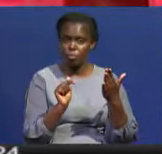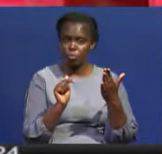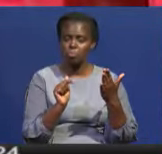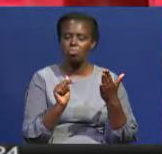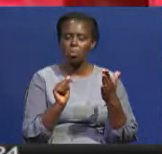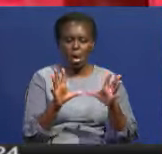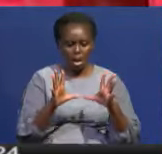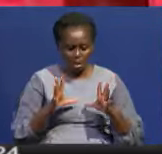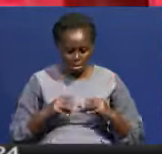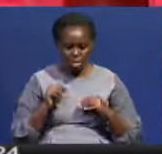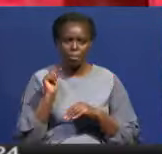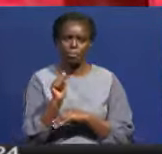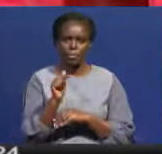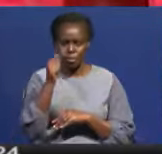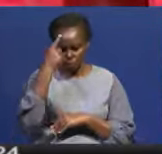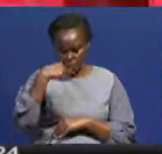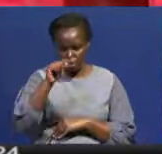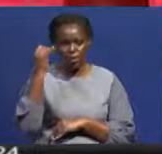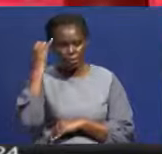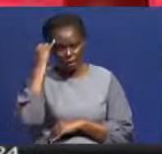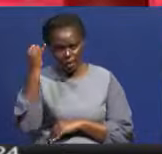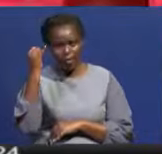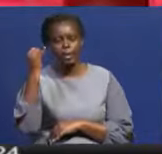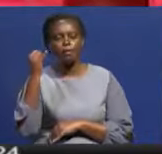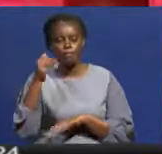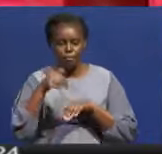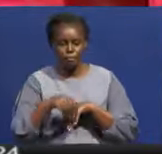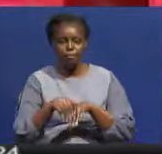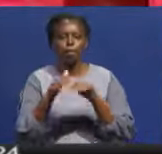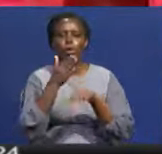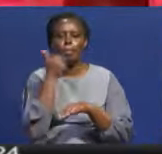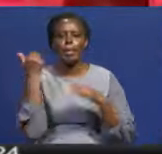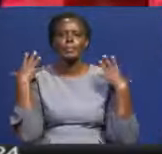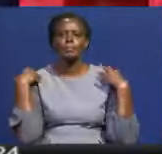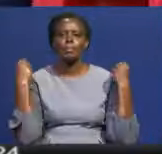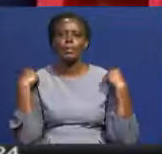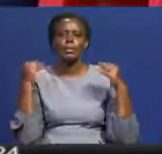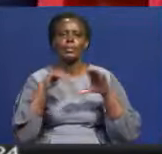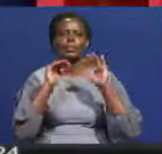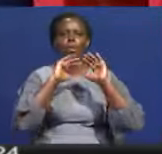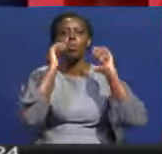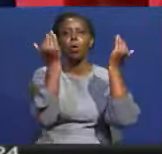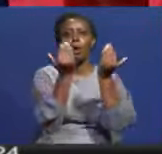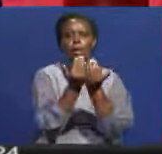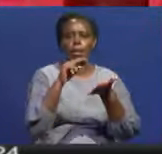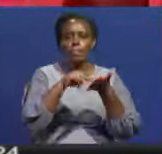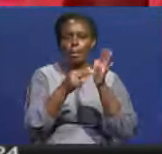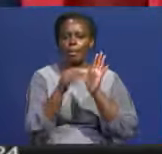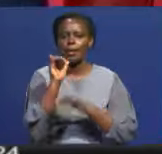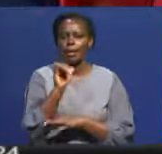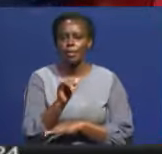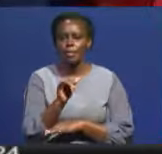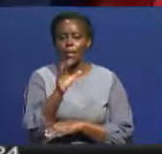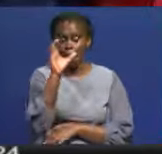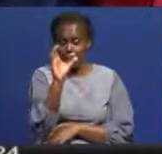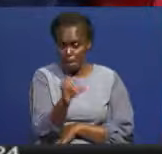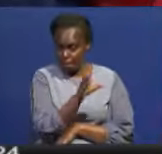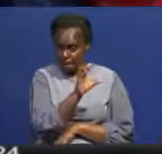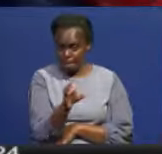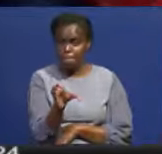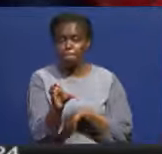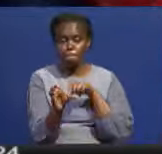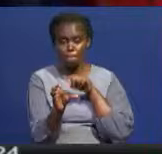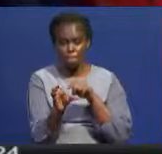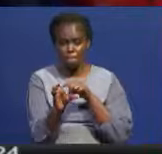welcome a policy idea and aligns with best practice globally, Honorable Speaker. This means that alcoholic drinks that